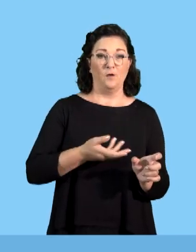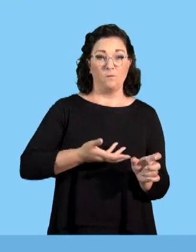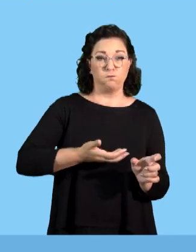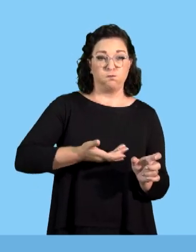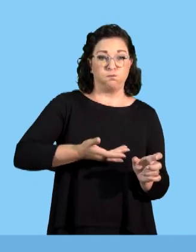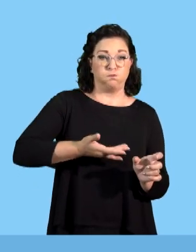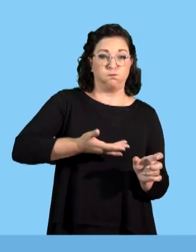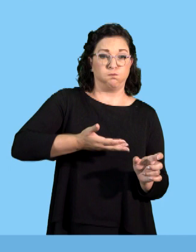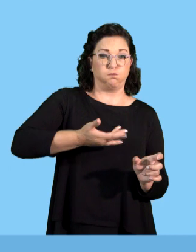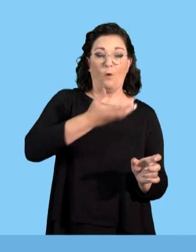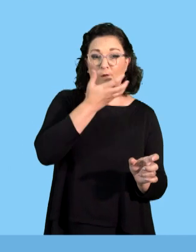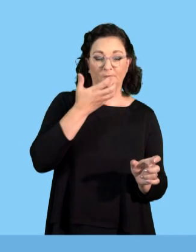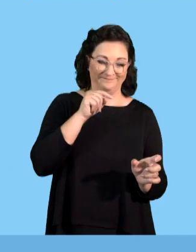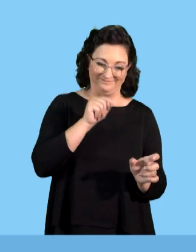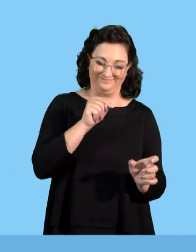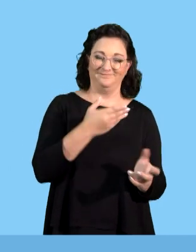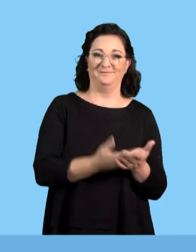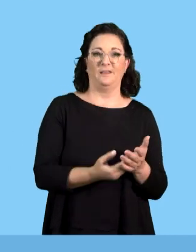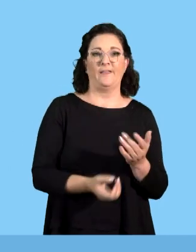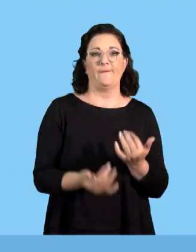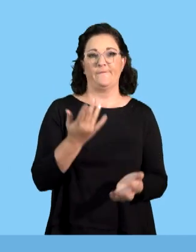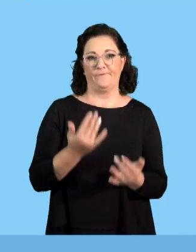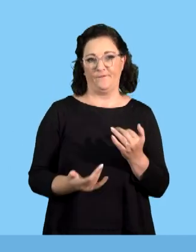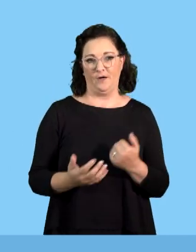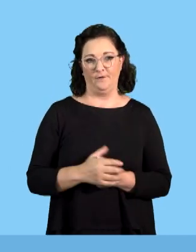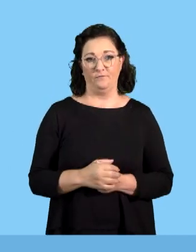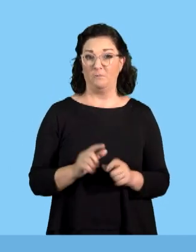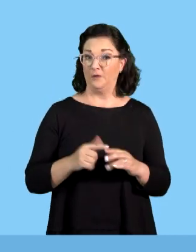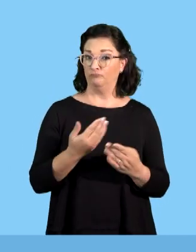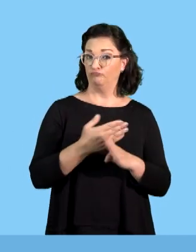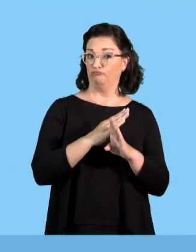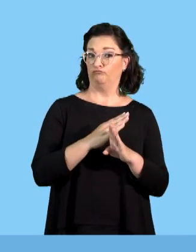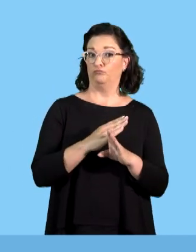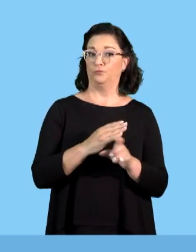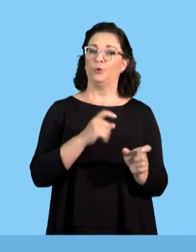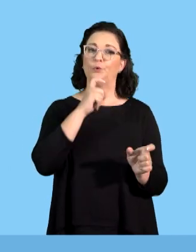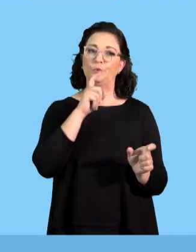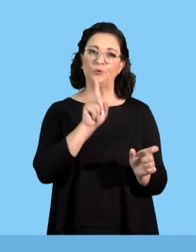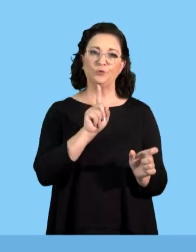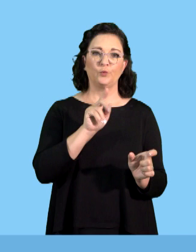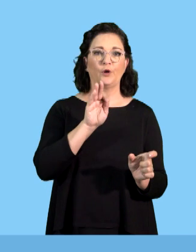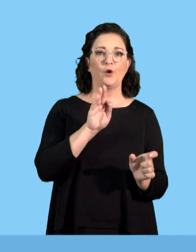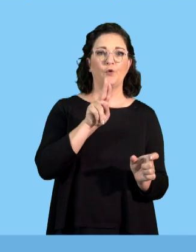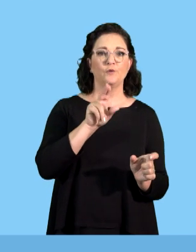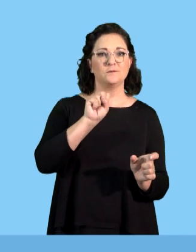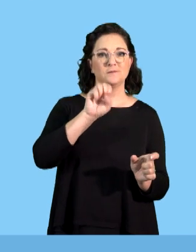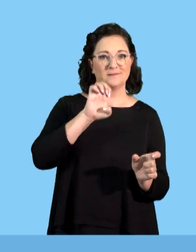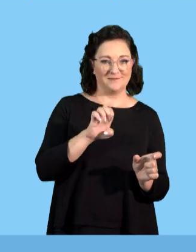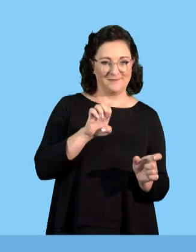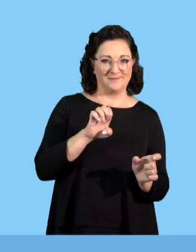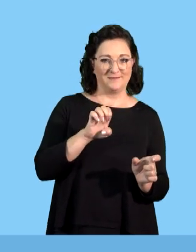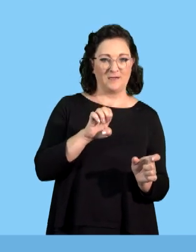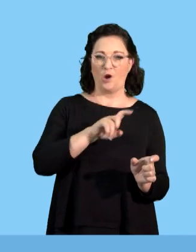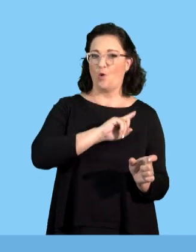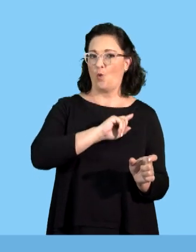more heat built up, then that can cause a fire. So to avoid all of that, we're going to be using something called a